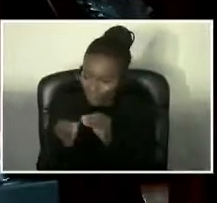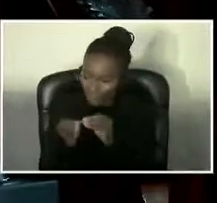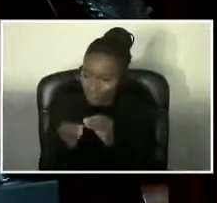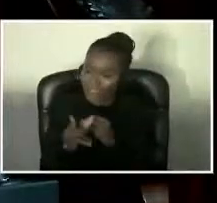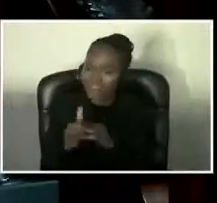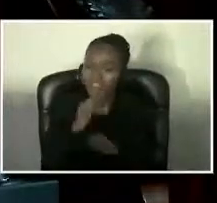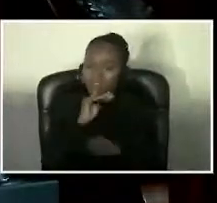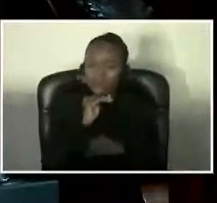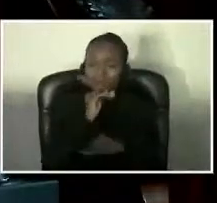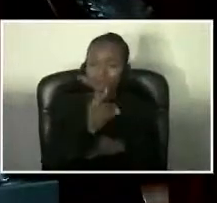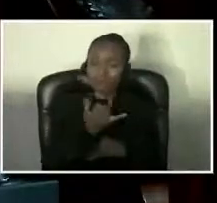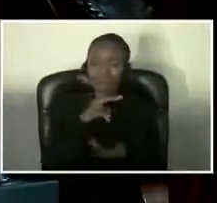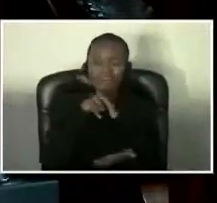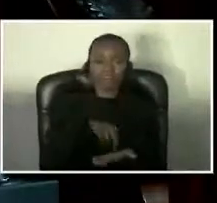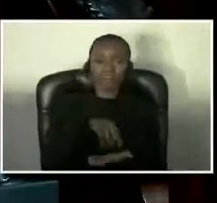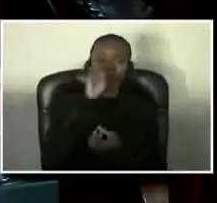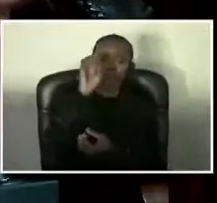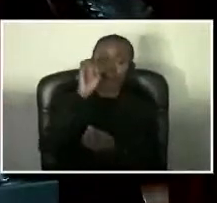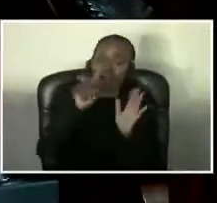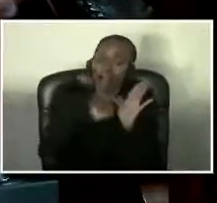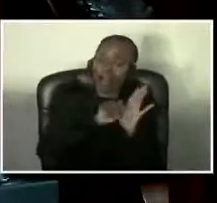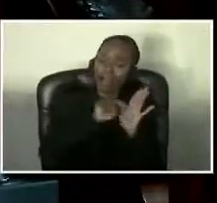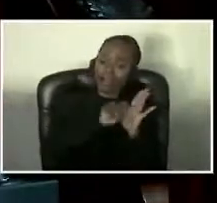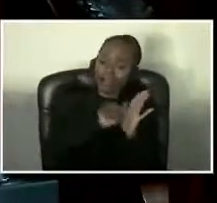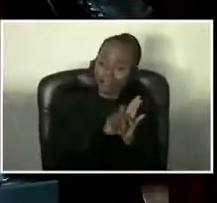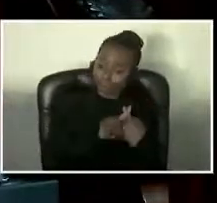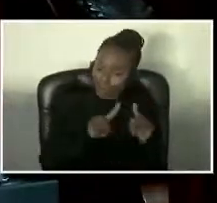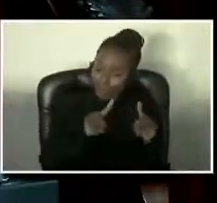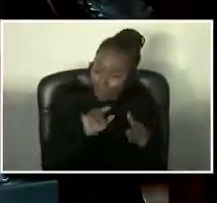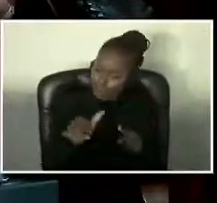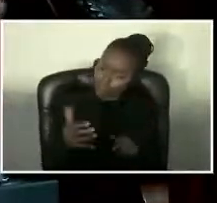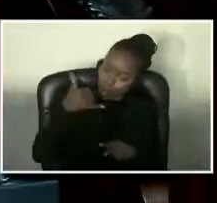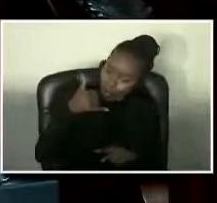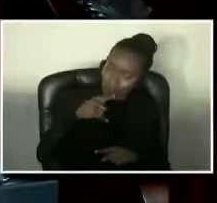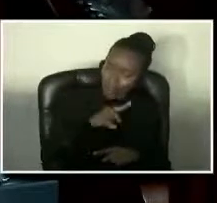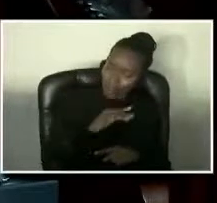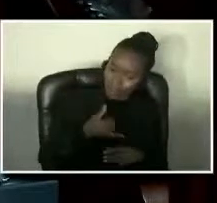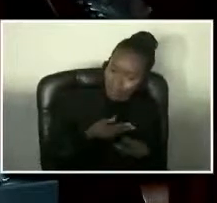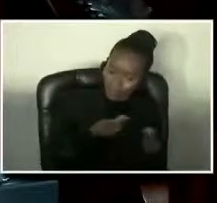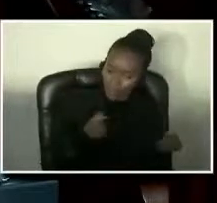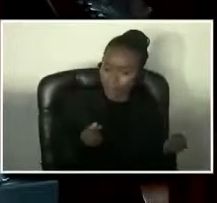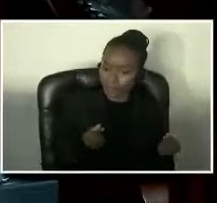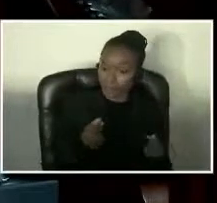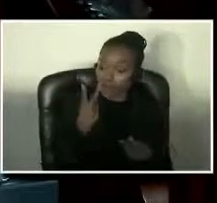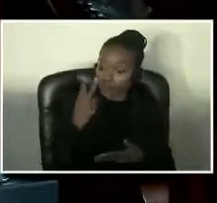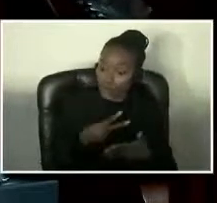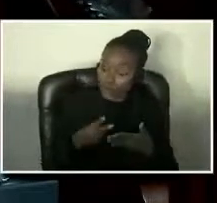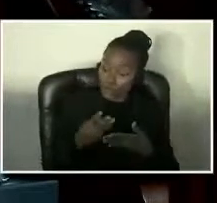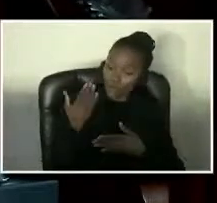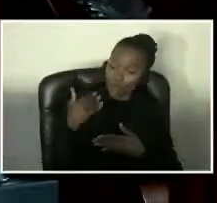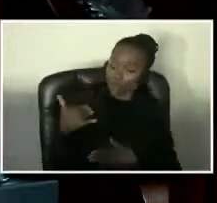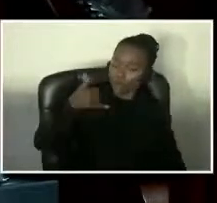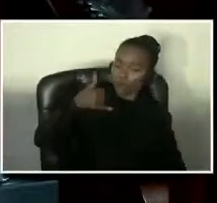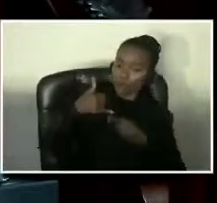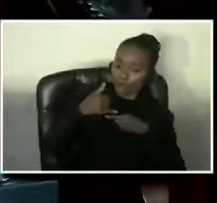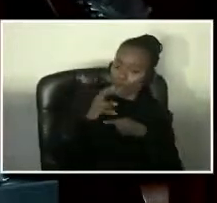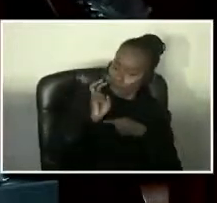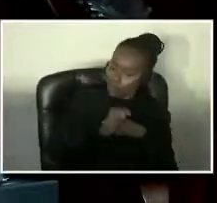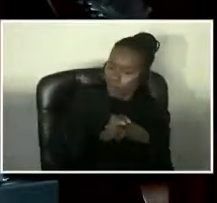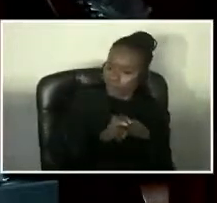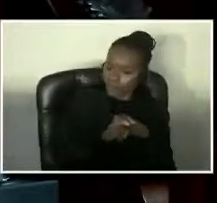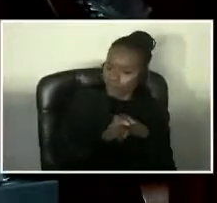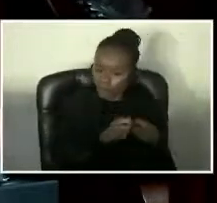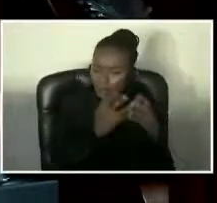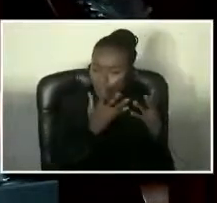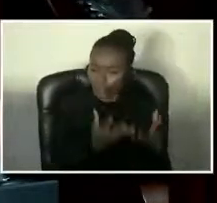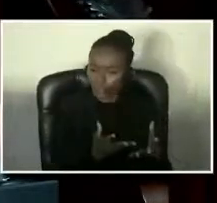when you can address and deal with issues by the way not more than two weeks ago we are known for nearly linked to my messages and said that i must attend to a particular